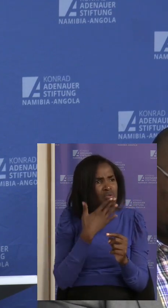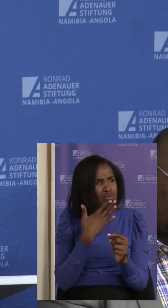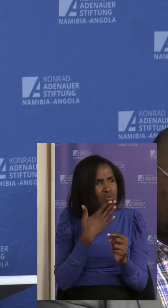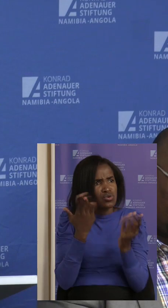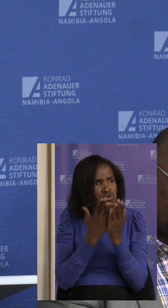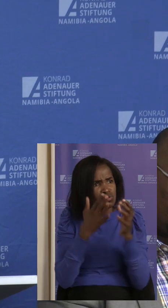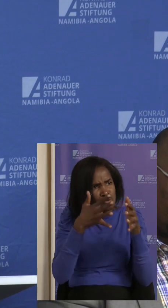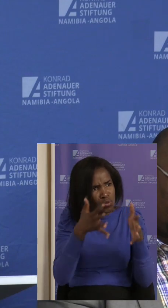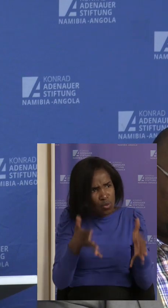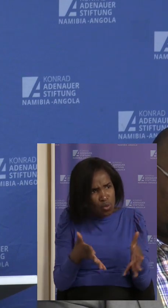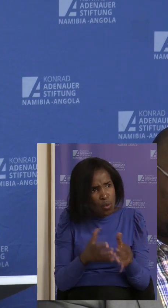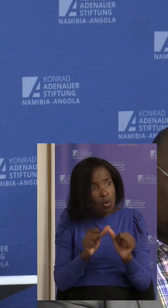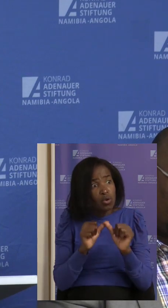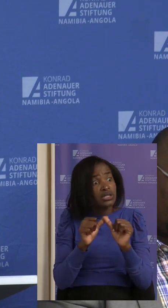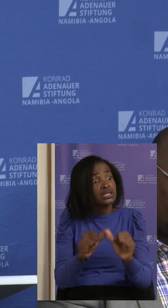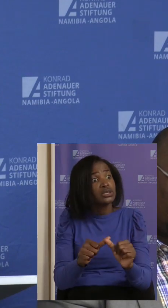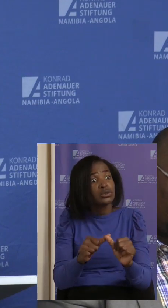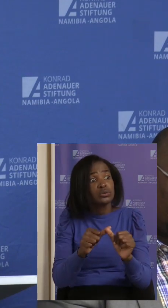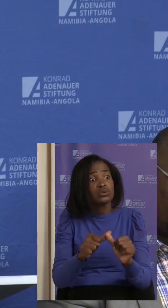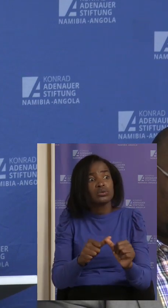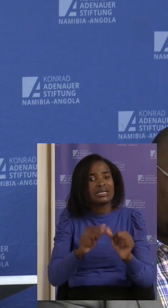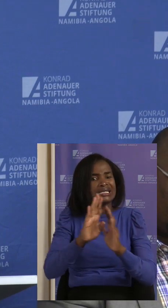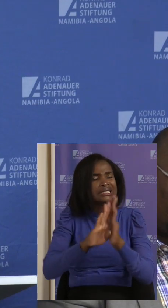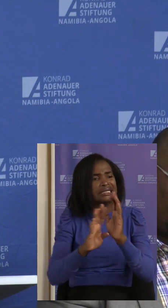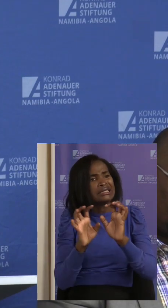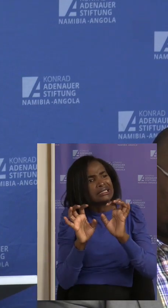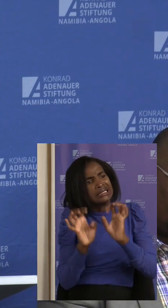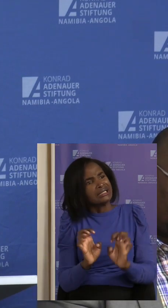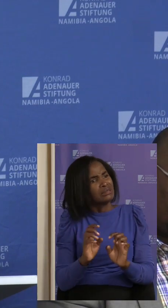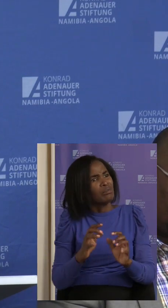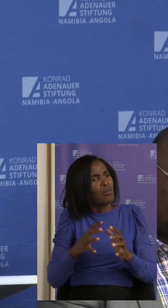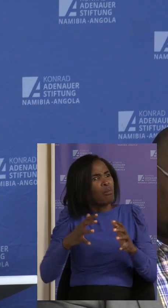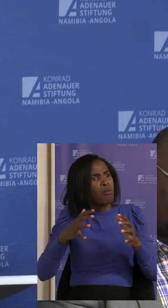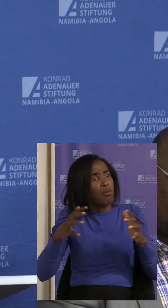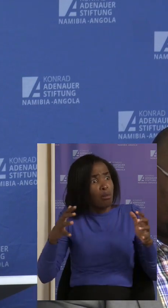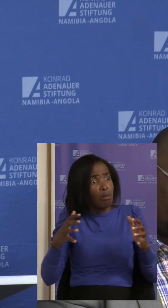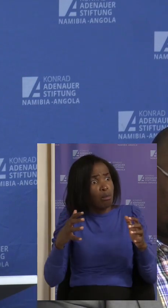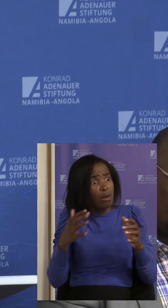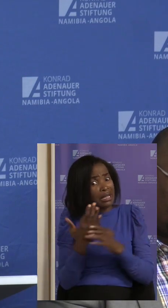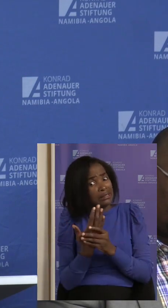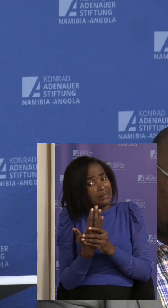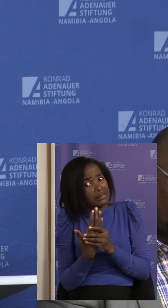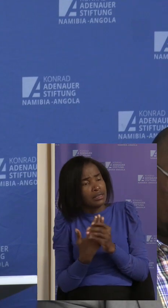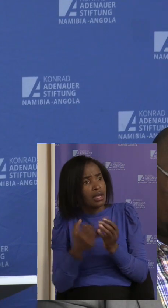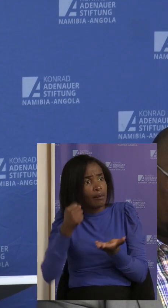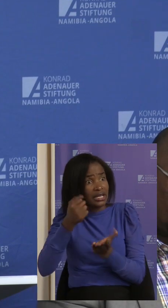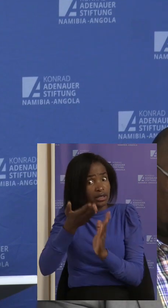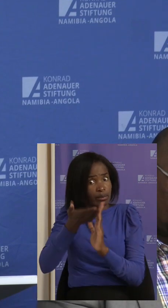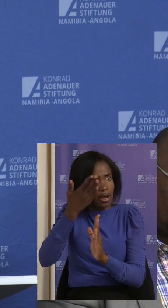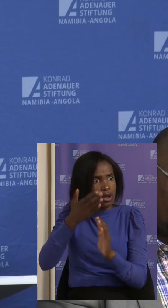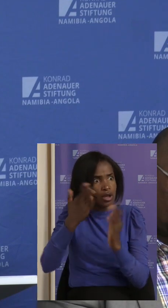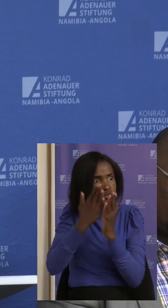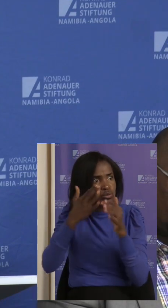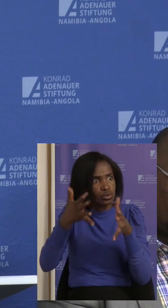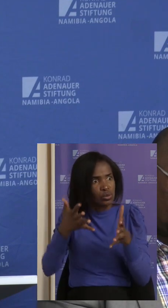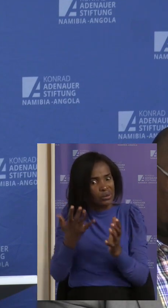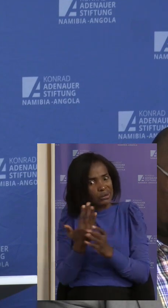schools continue to get more and more dilapidated, more and more as the budget increases every single